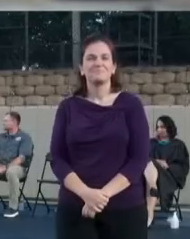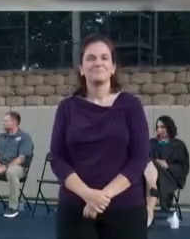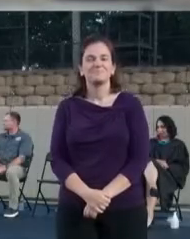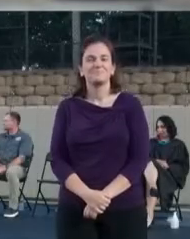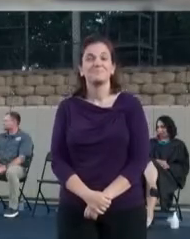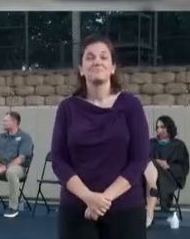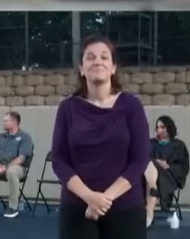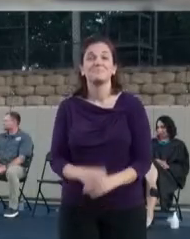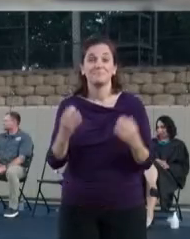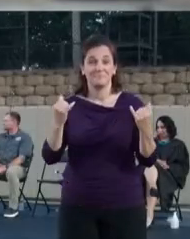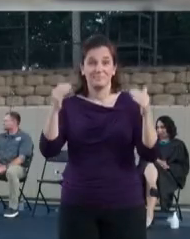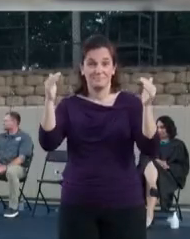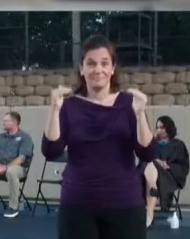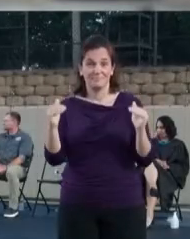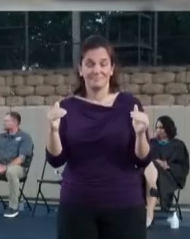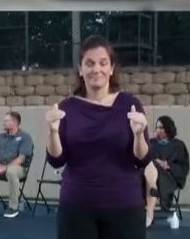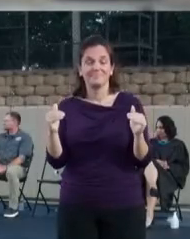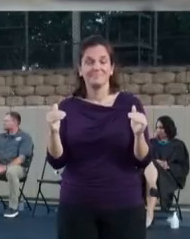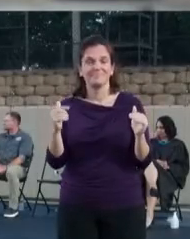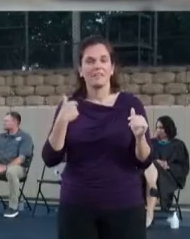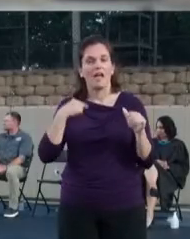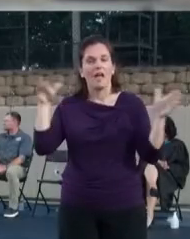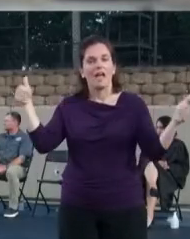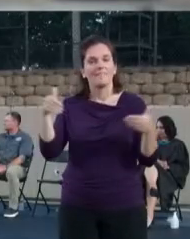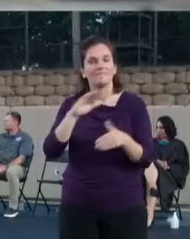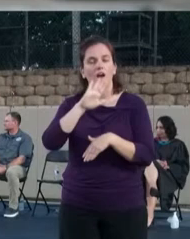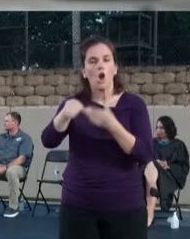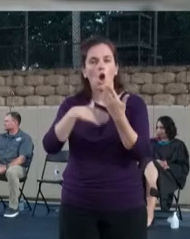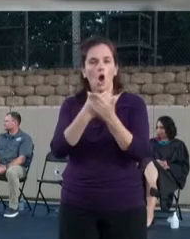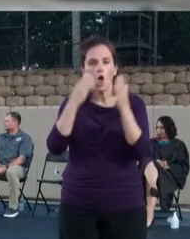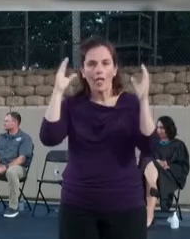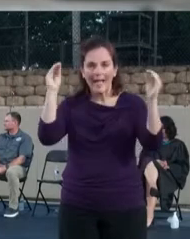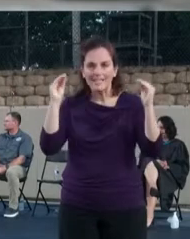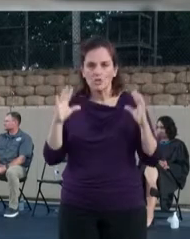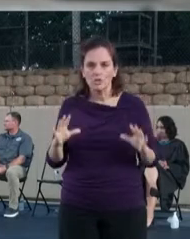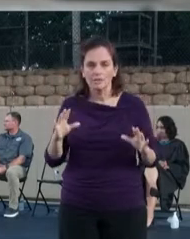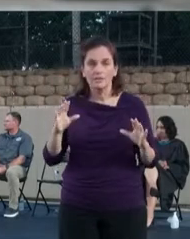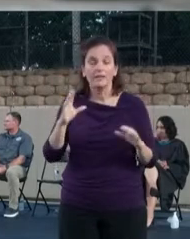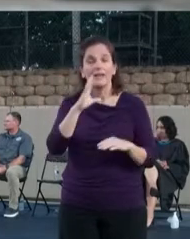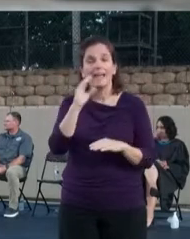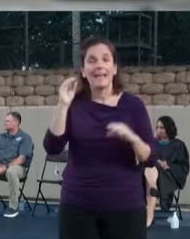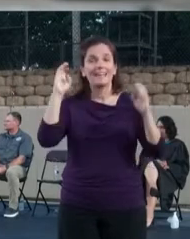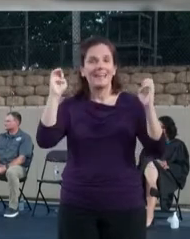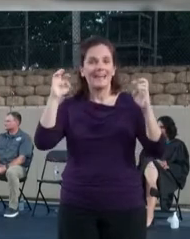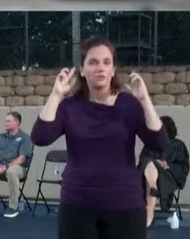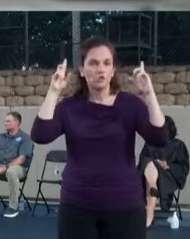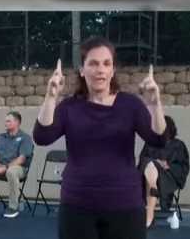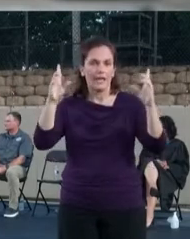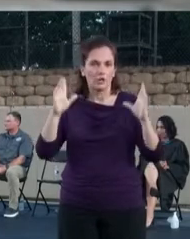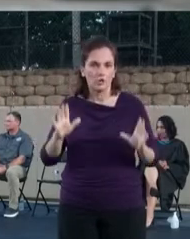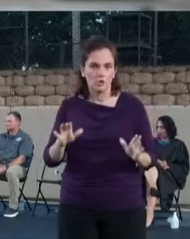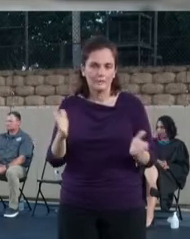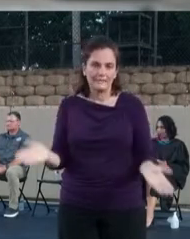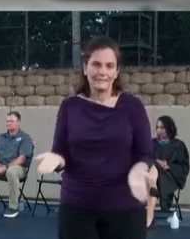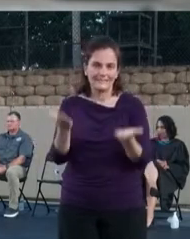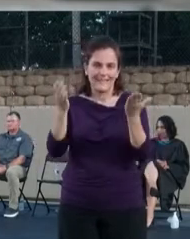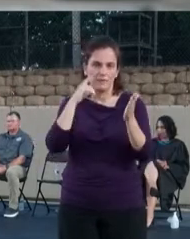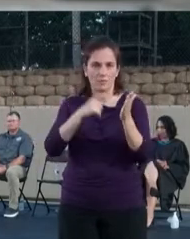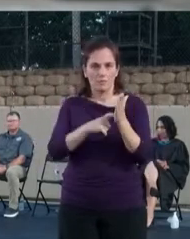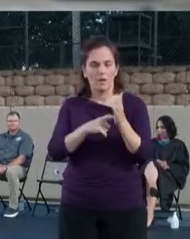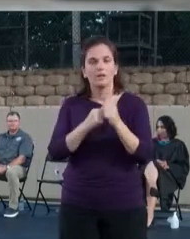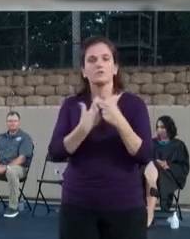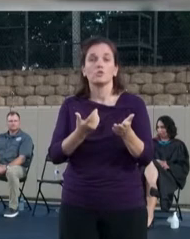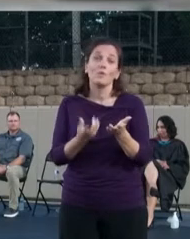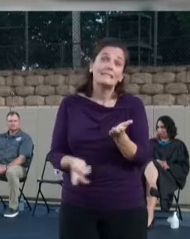And at this time, I invite all educators to please stand and be recognized. Please help me giving a